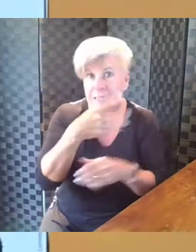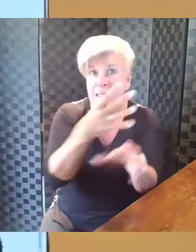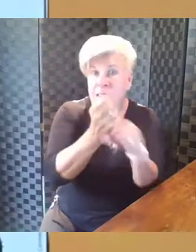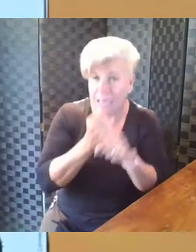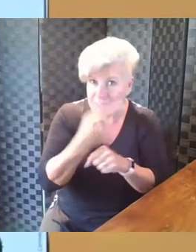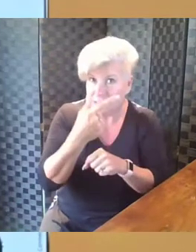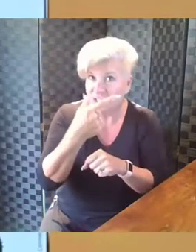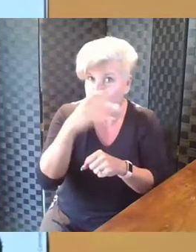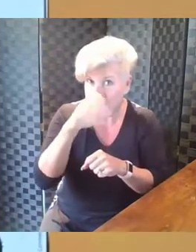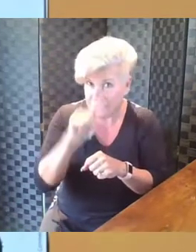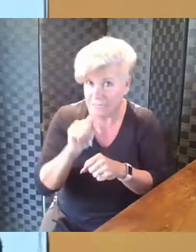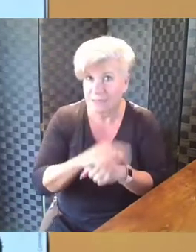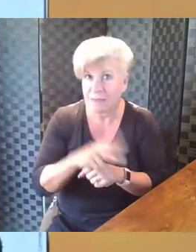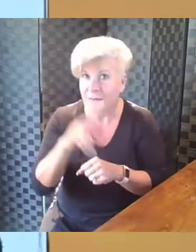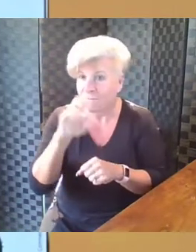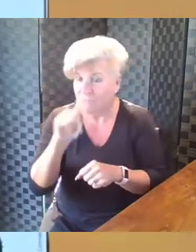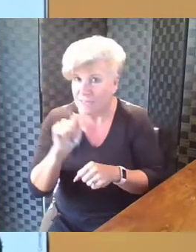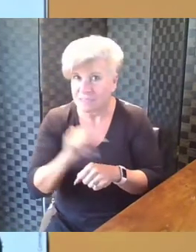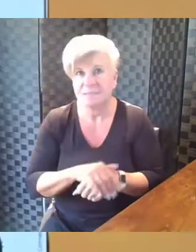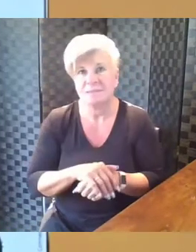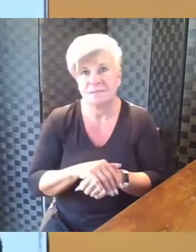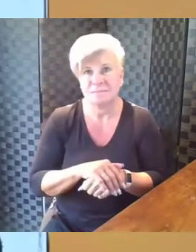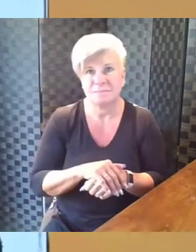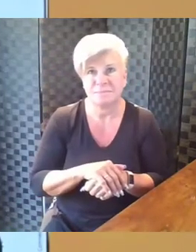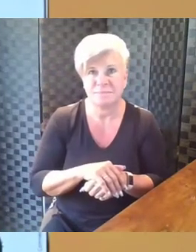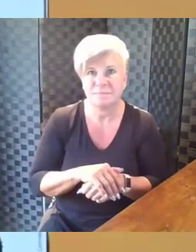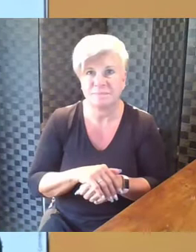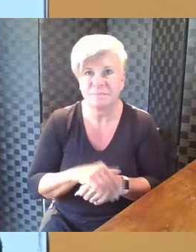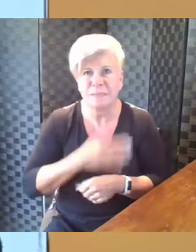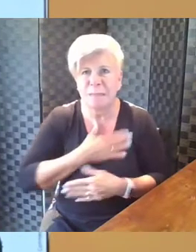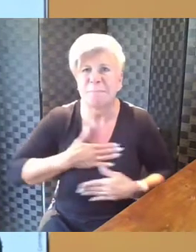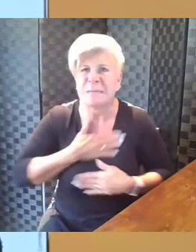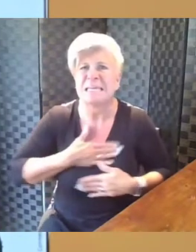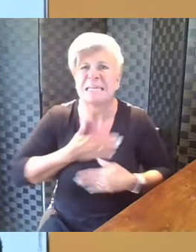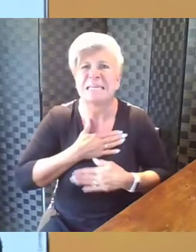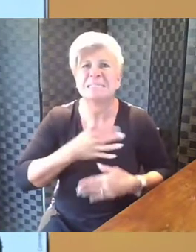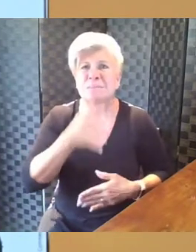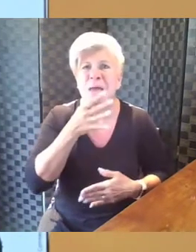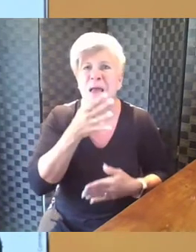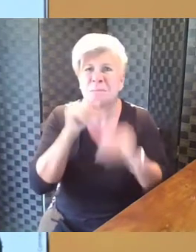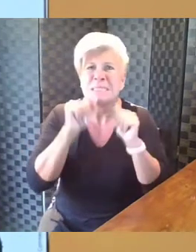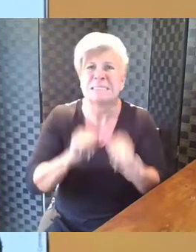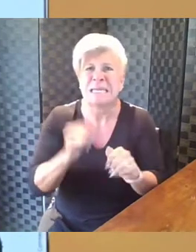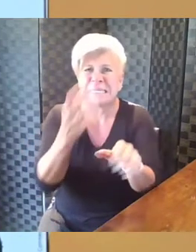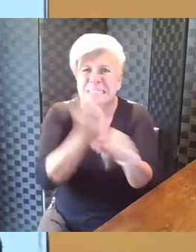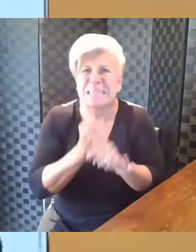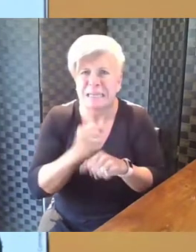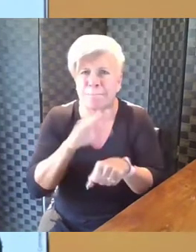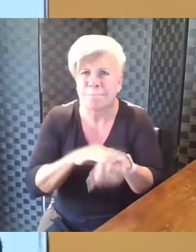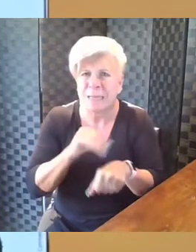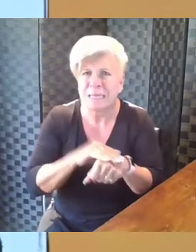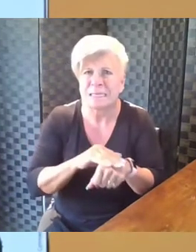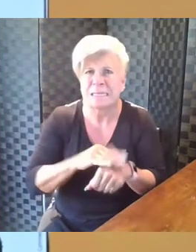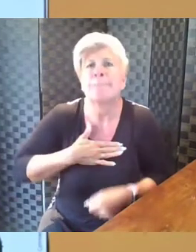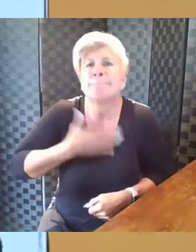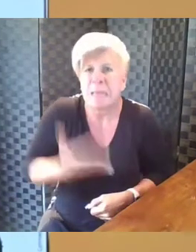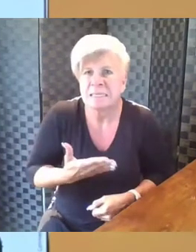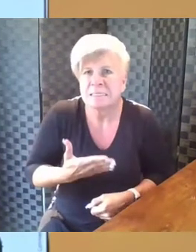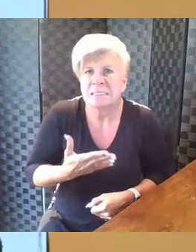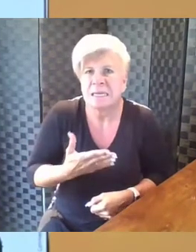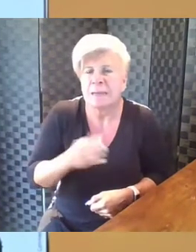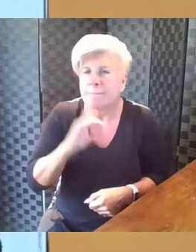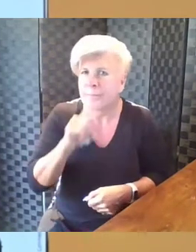get, and vet. Please, Mom, can I get a pet? I bet I will